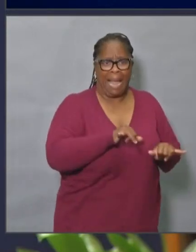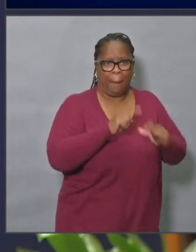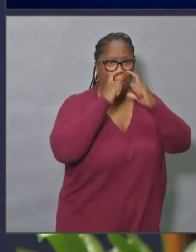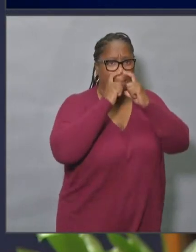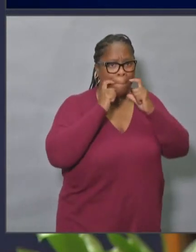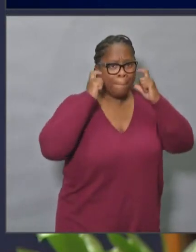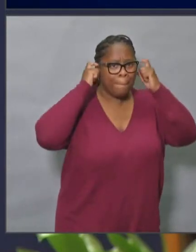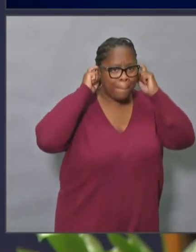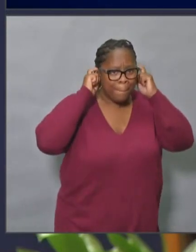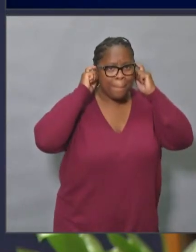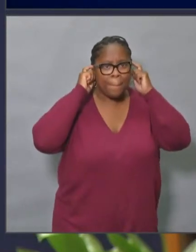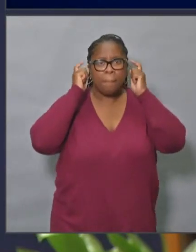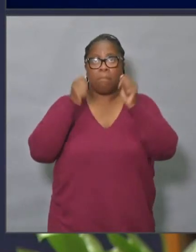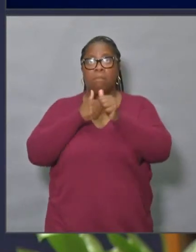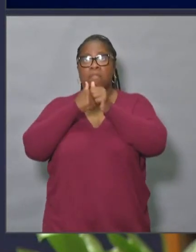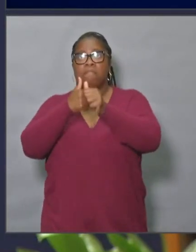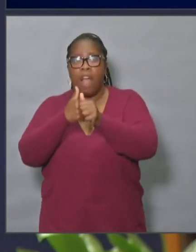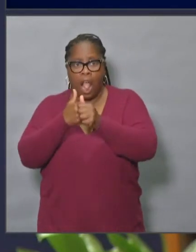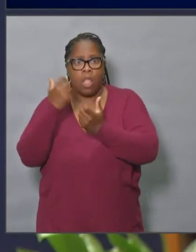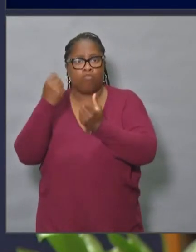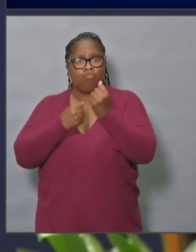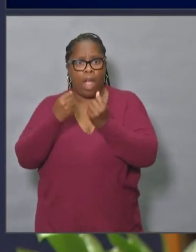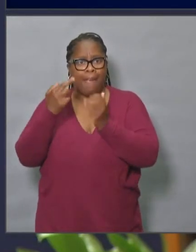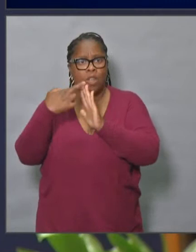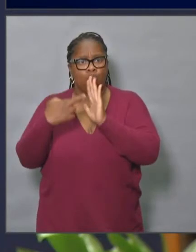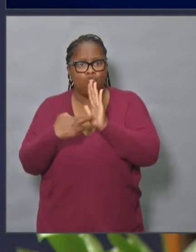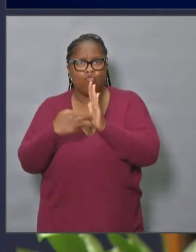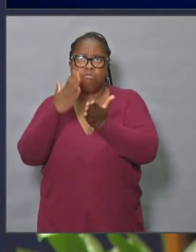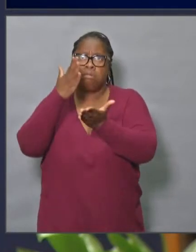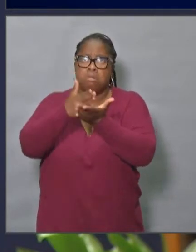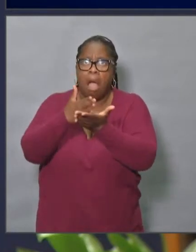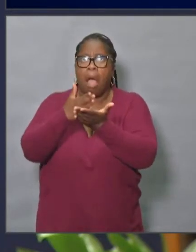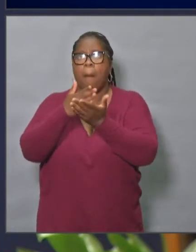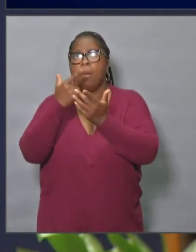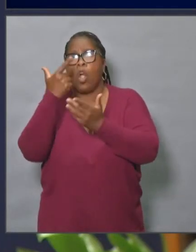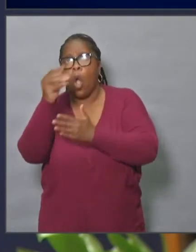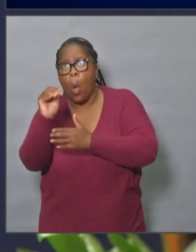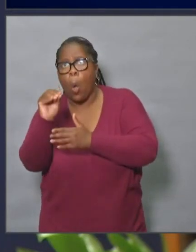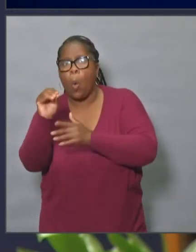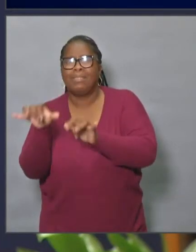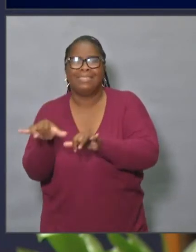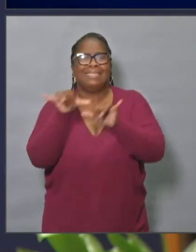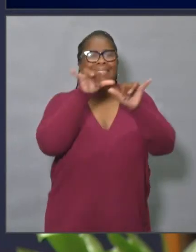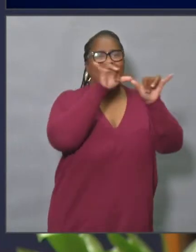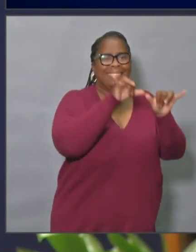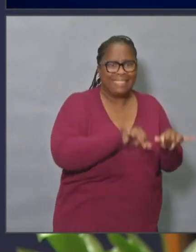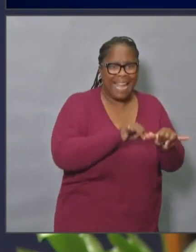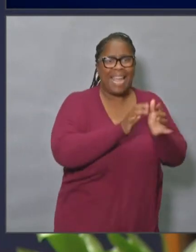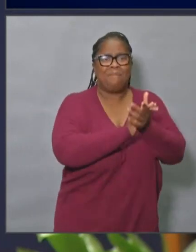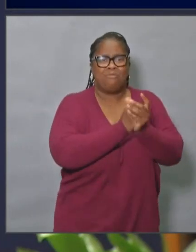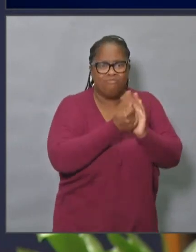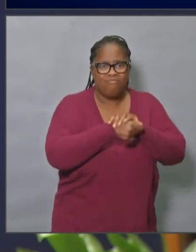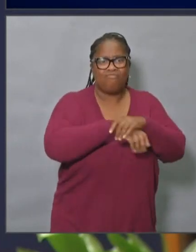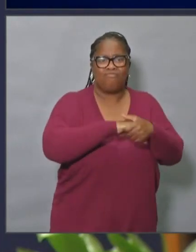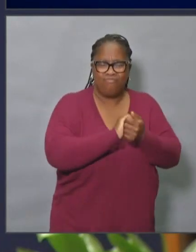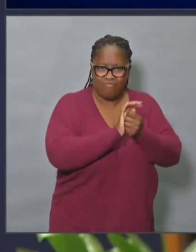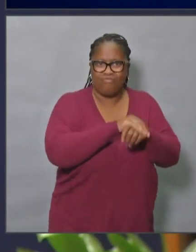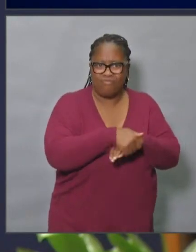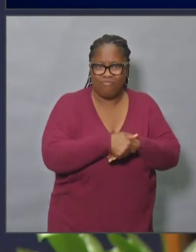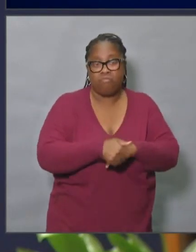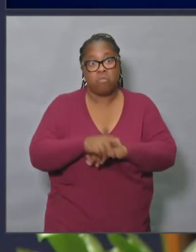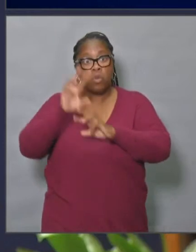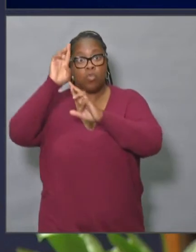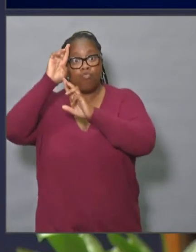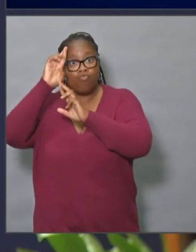whenever possible, washing our hands. And just like the changes that enhance traffic safety overall, we need to respect and work